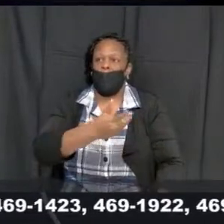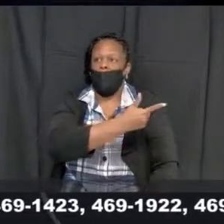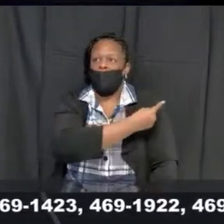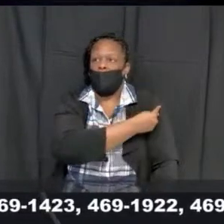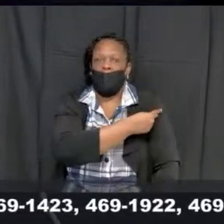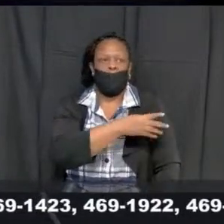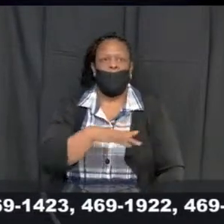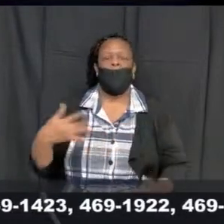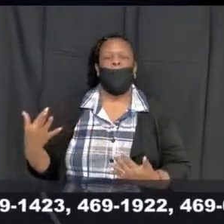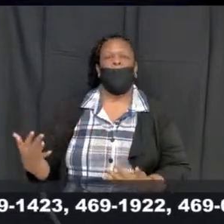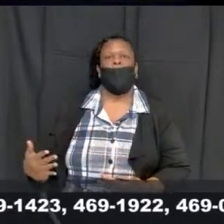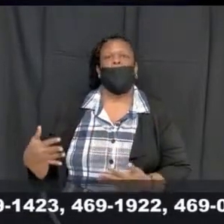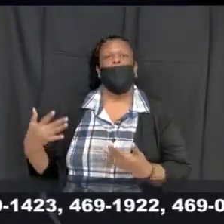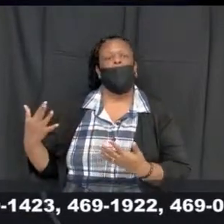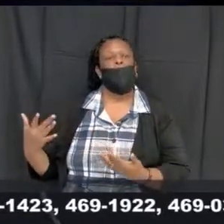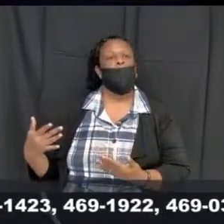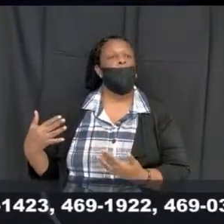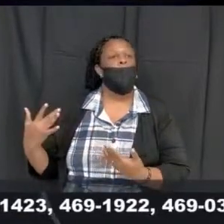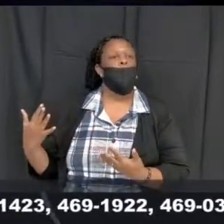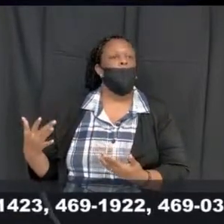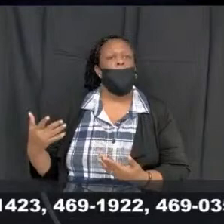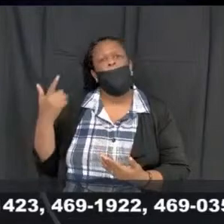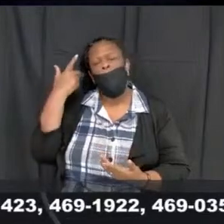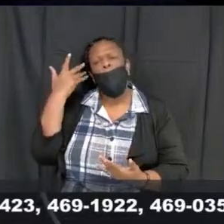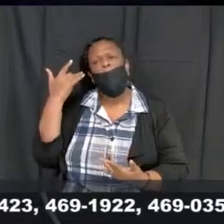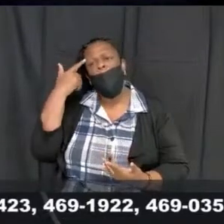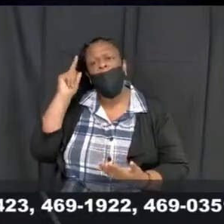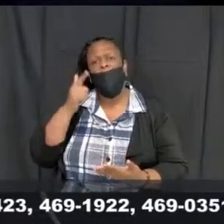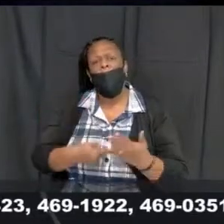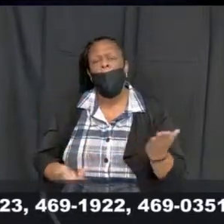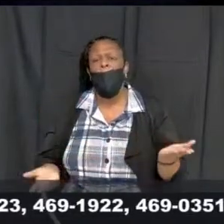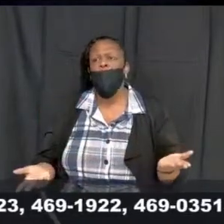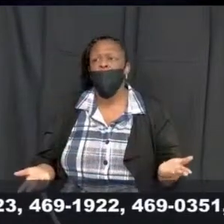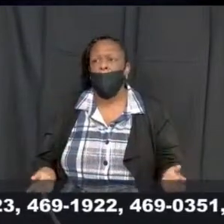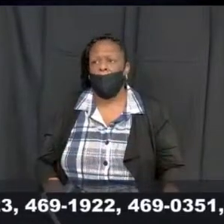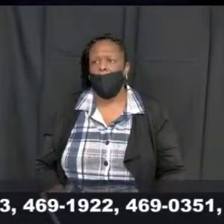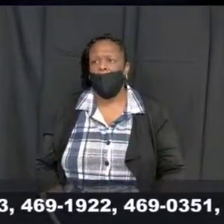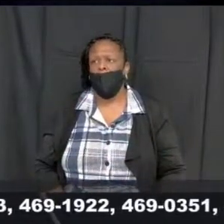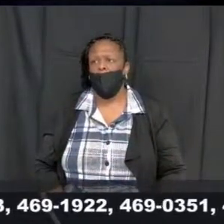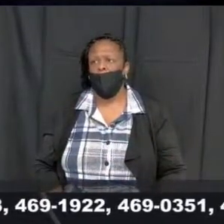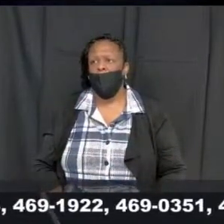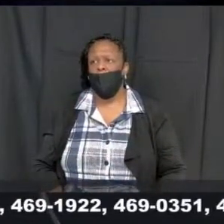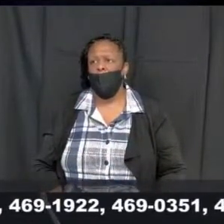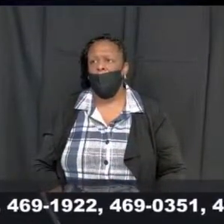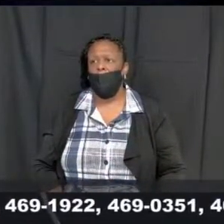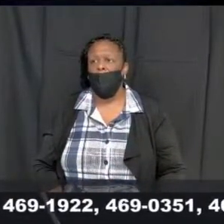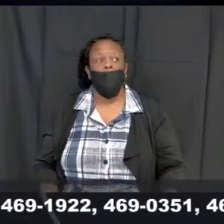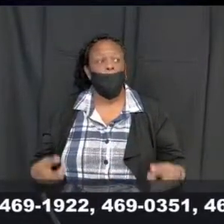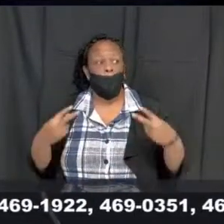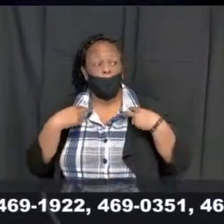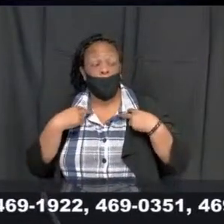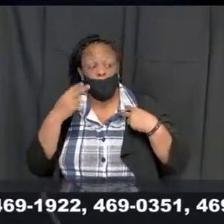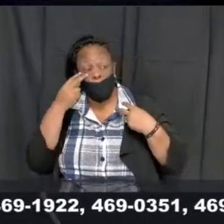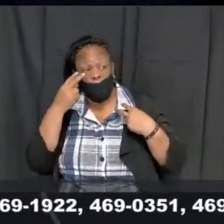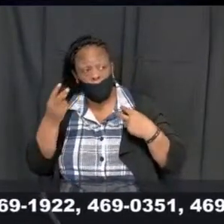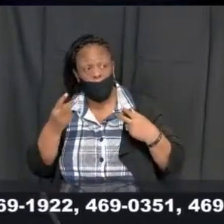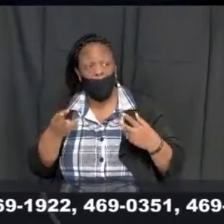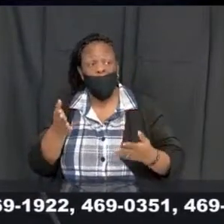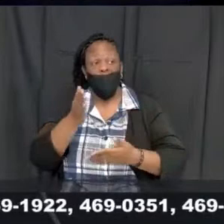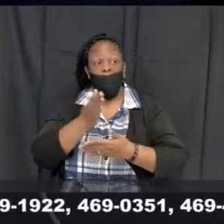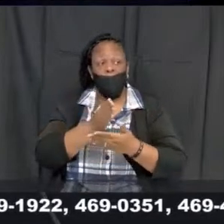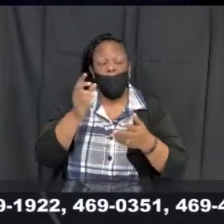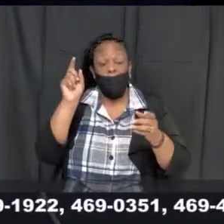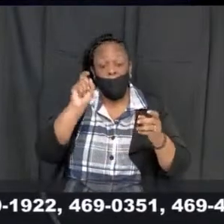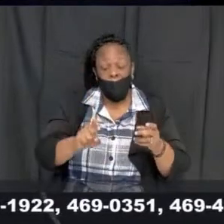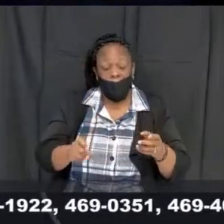waiting. The CMO has stated the challenge with access to vaccines. So we